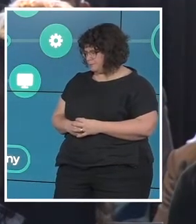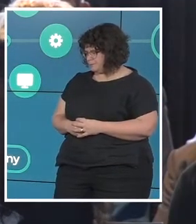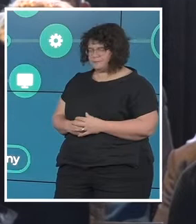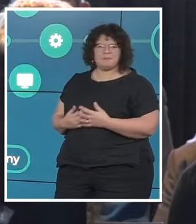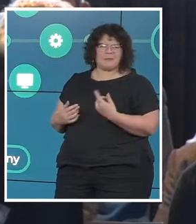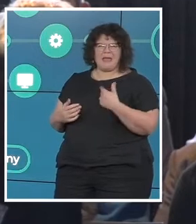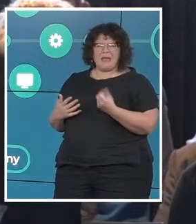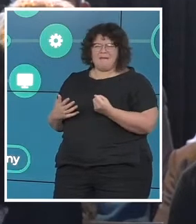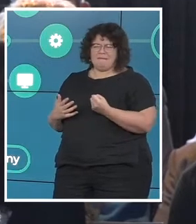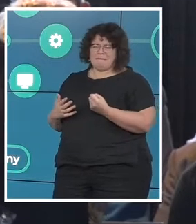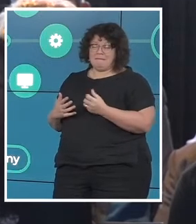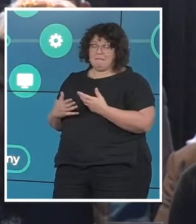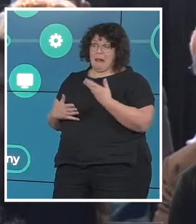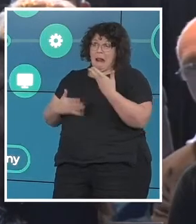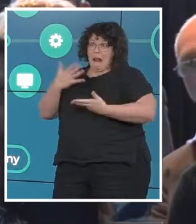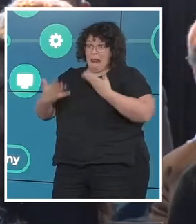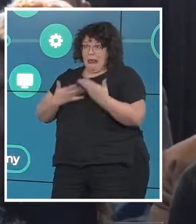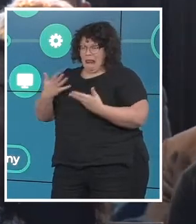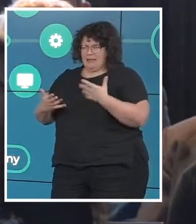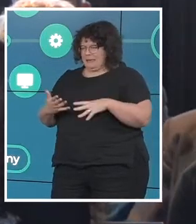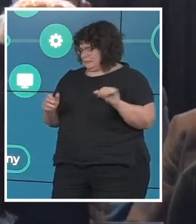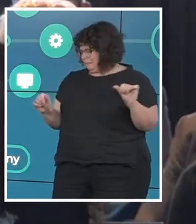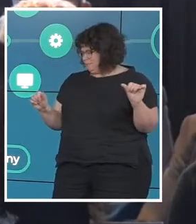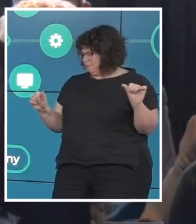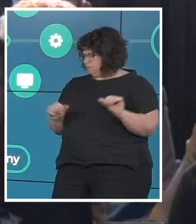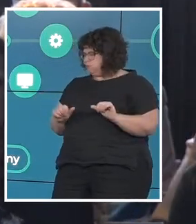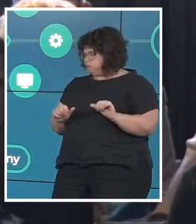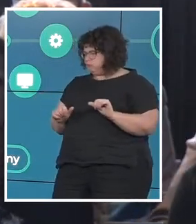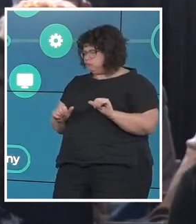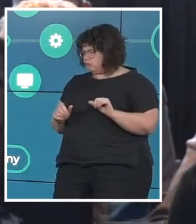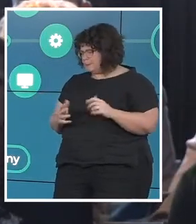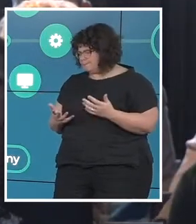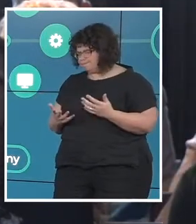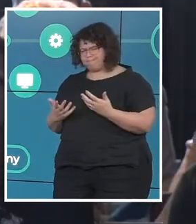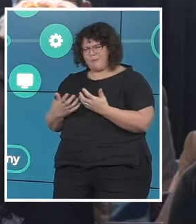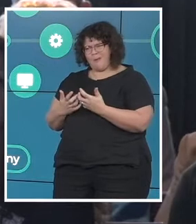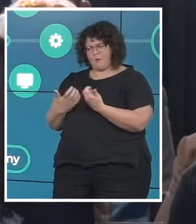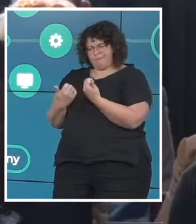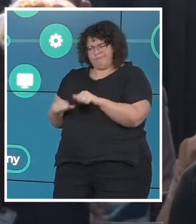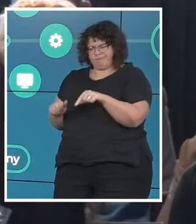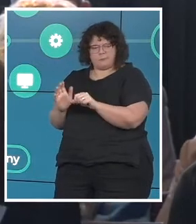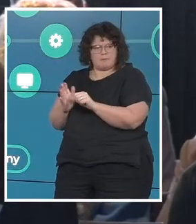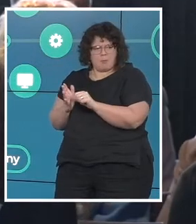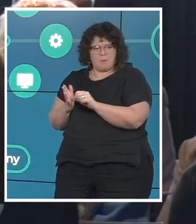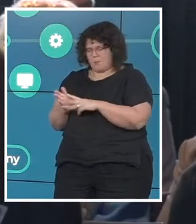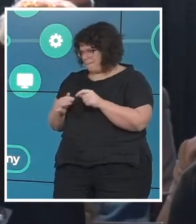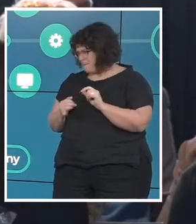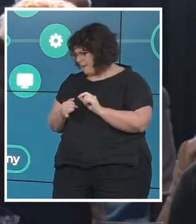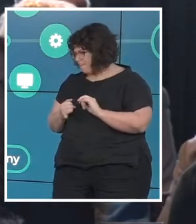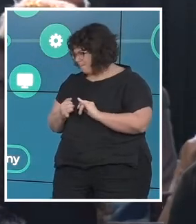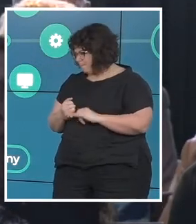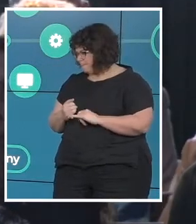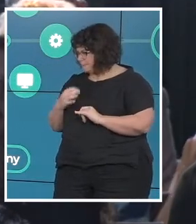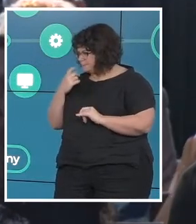to tackle the problem, and maybe the problem isn't the problem. So, Sorry, Michael, can you introduce yourself?